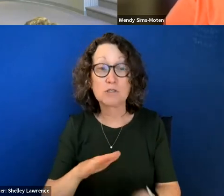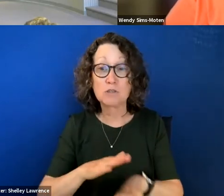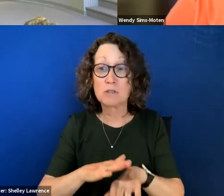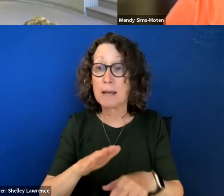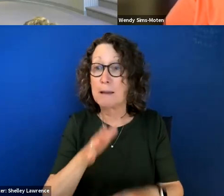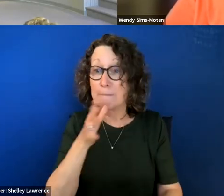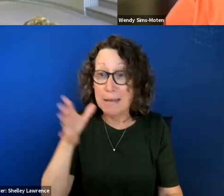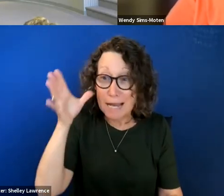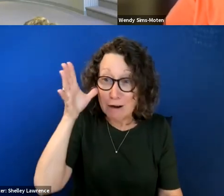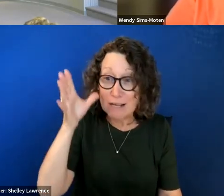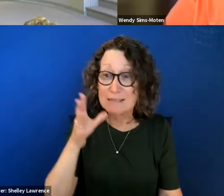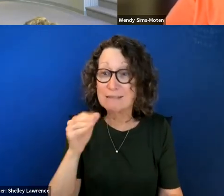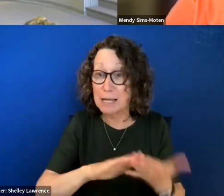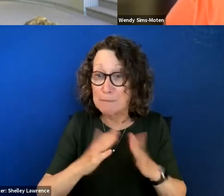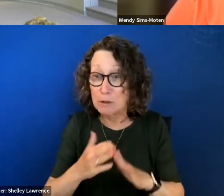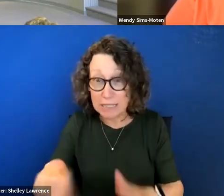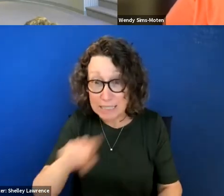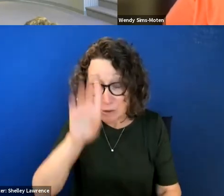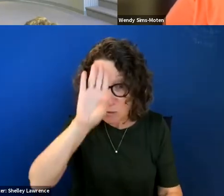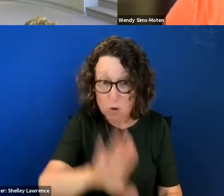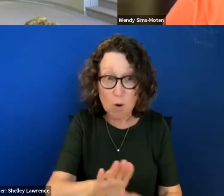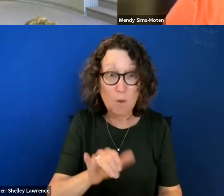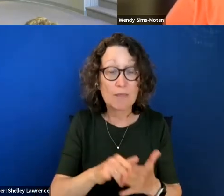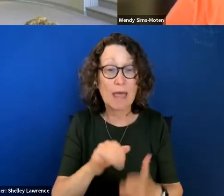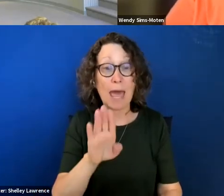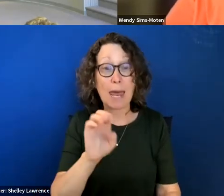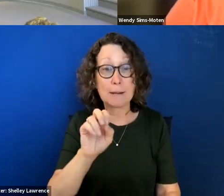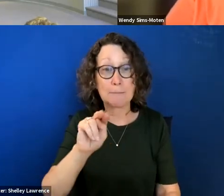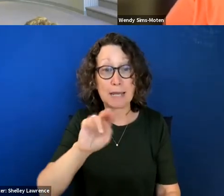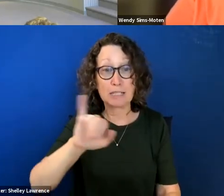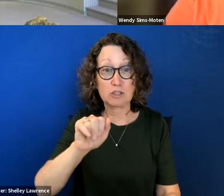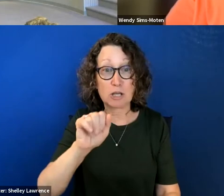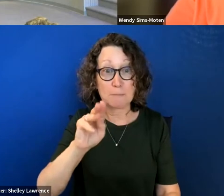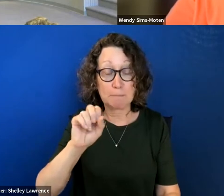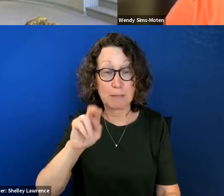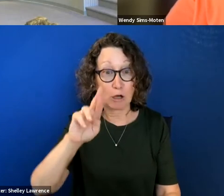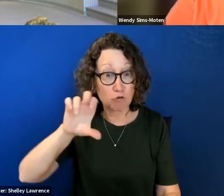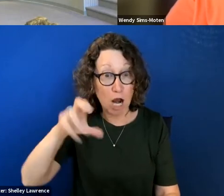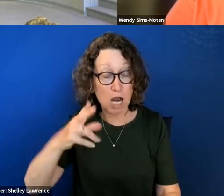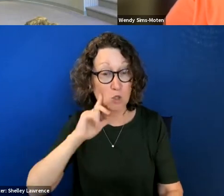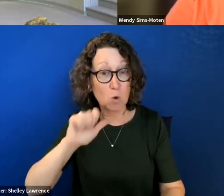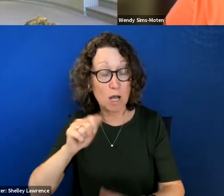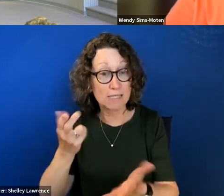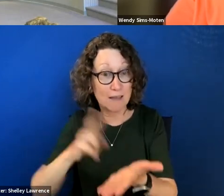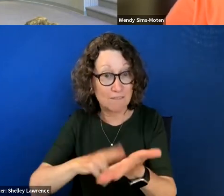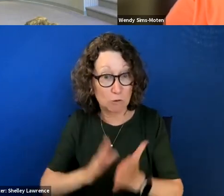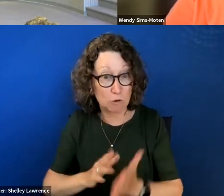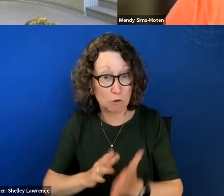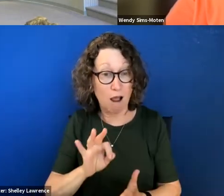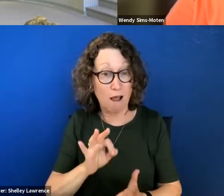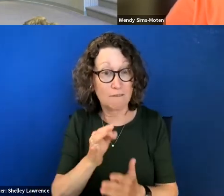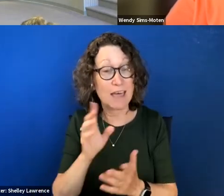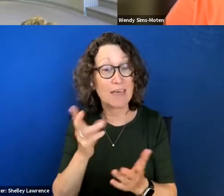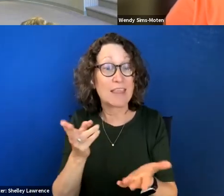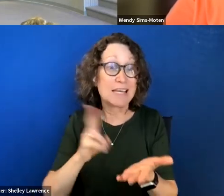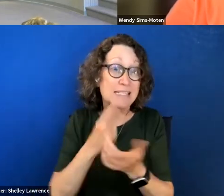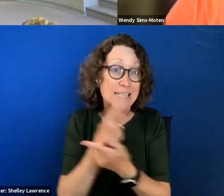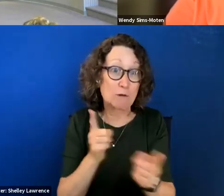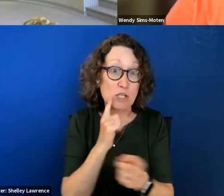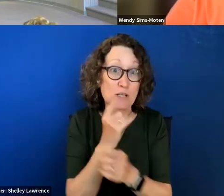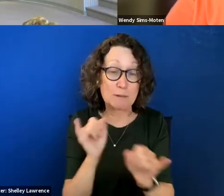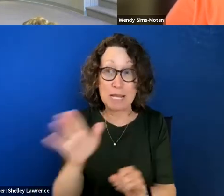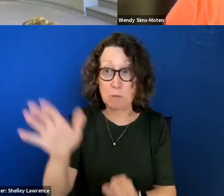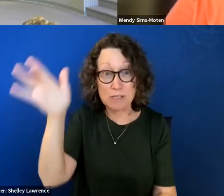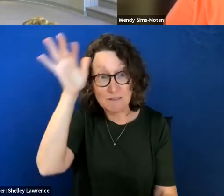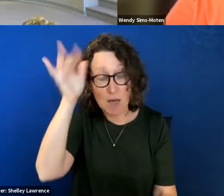and community. Did you know that Benjamin Rush was a founder, signer of the Declaration of Independence? He was the